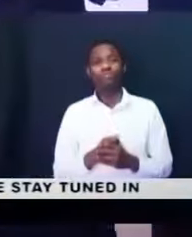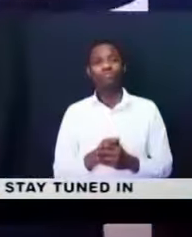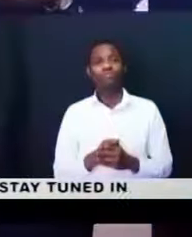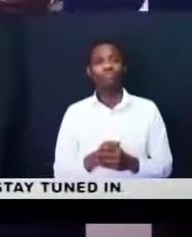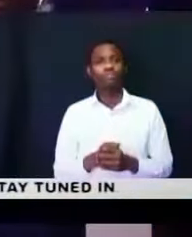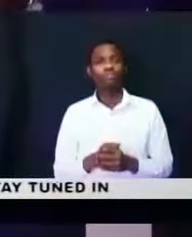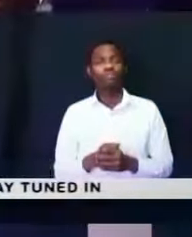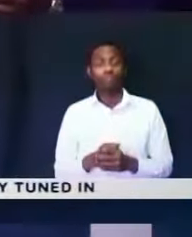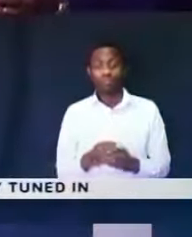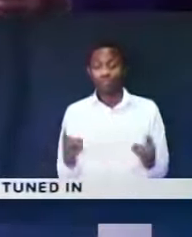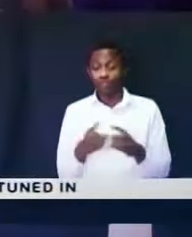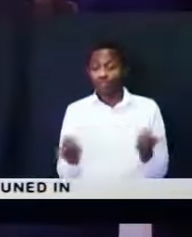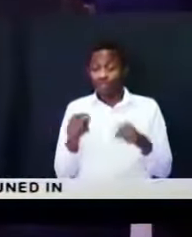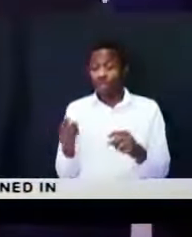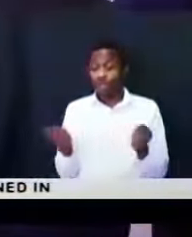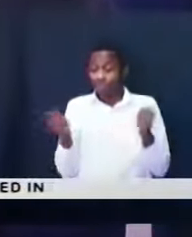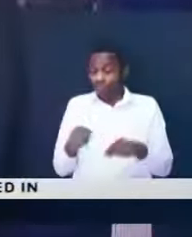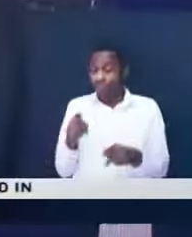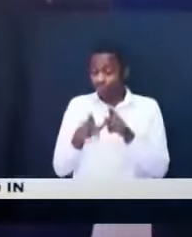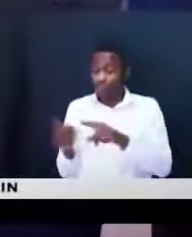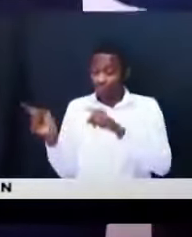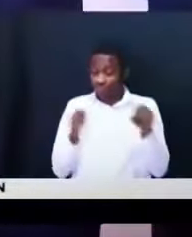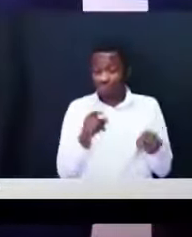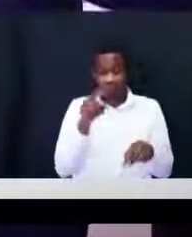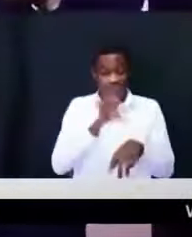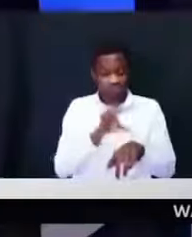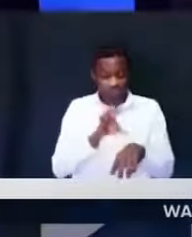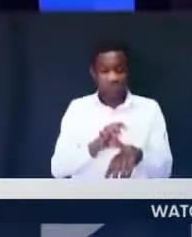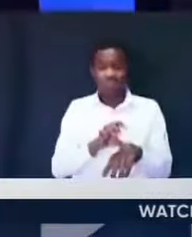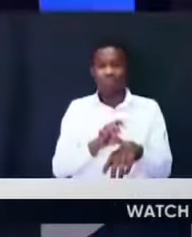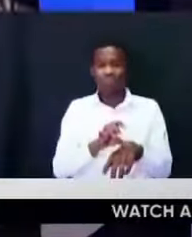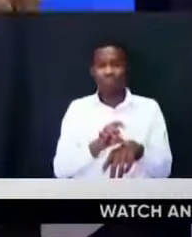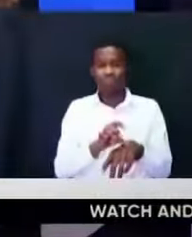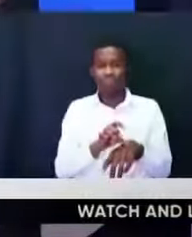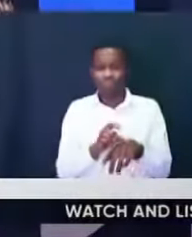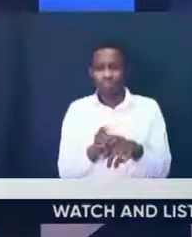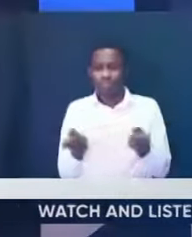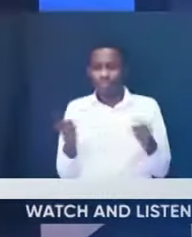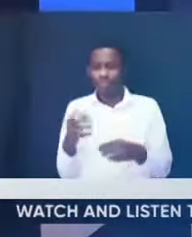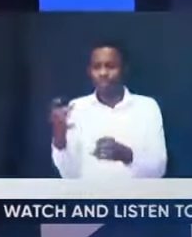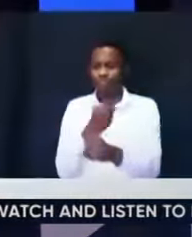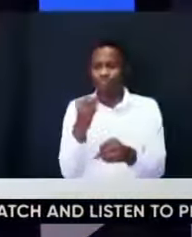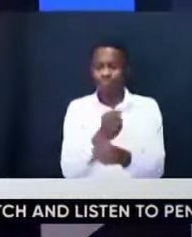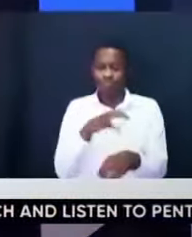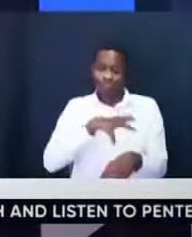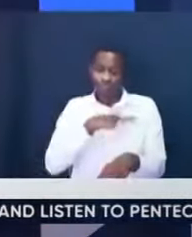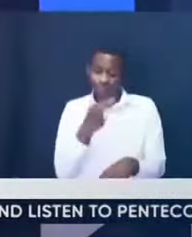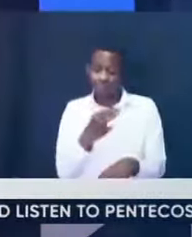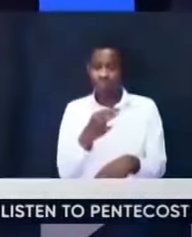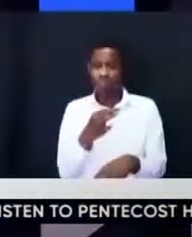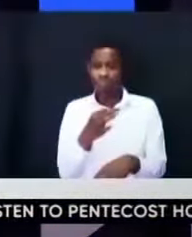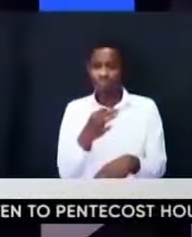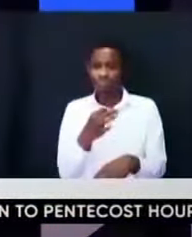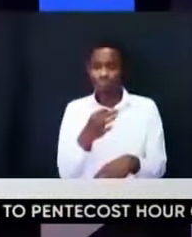enemy so that when people come to us come to church when souls are W